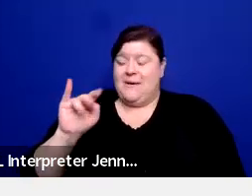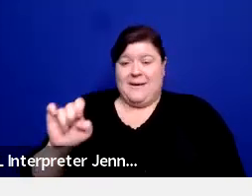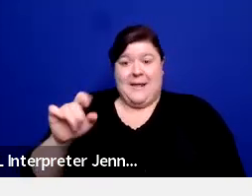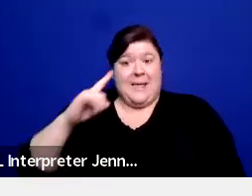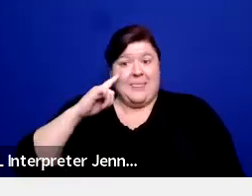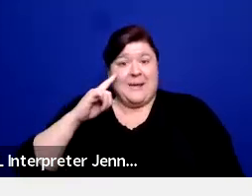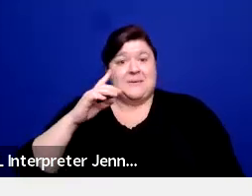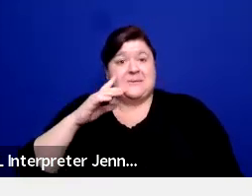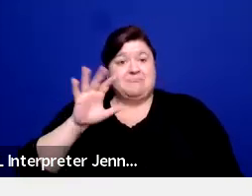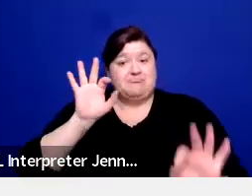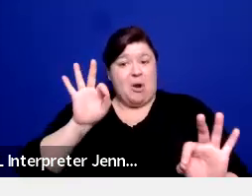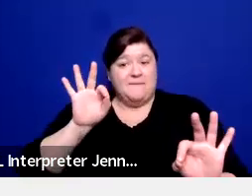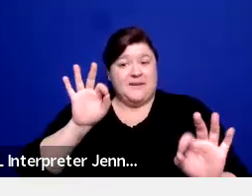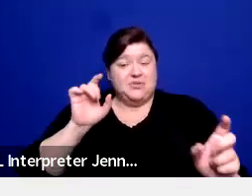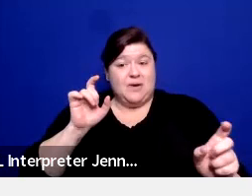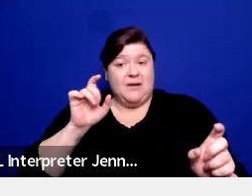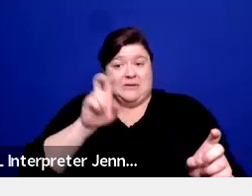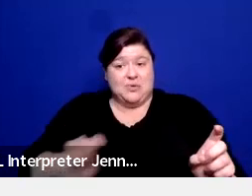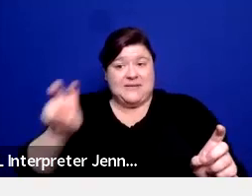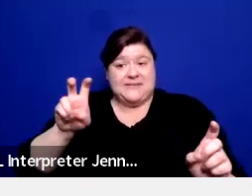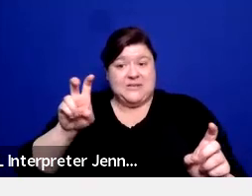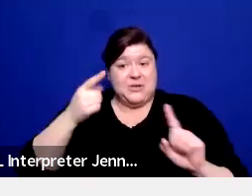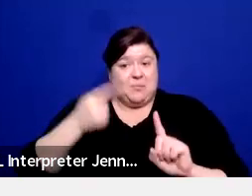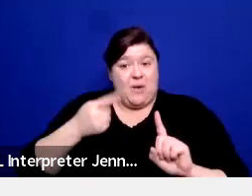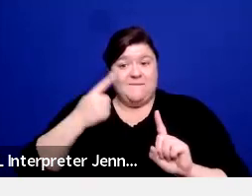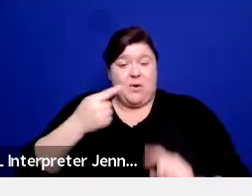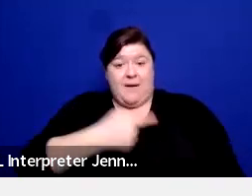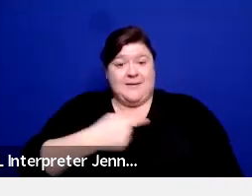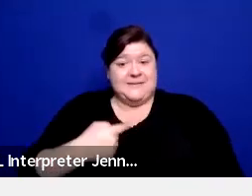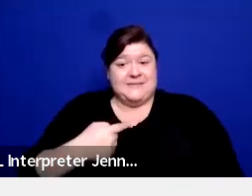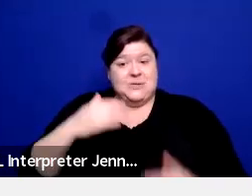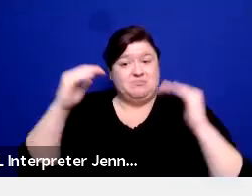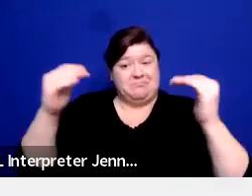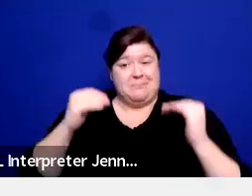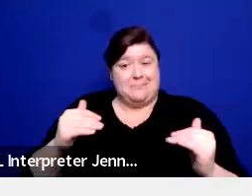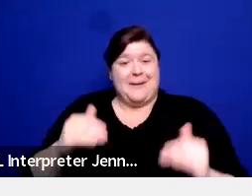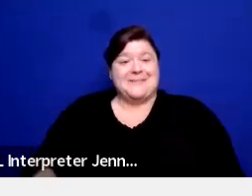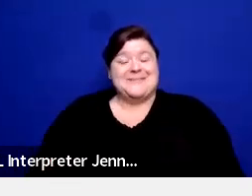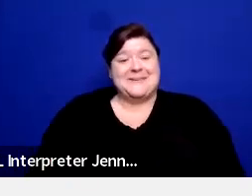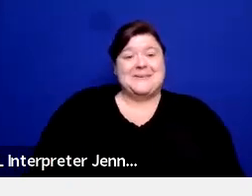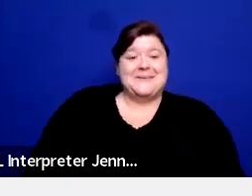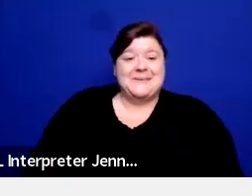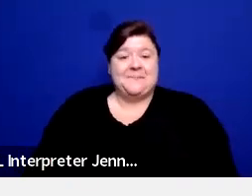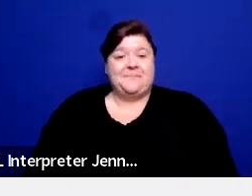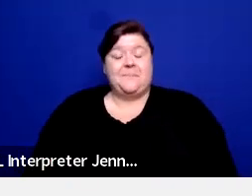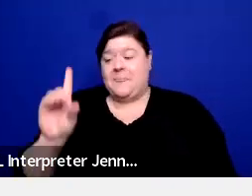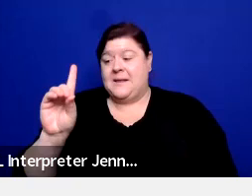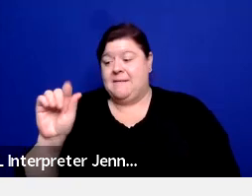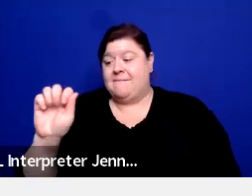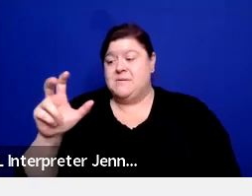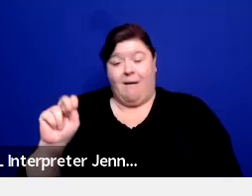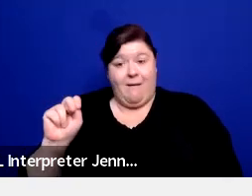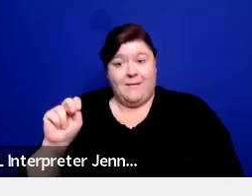perfect transition point for us also to move on to the next topic. Dawn, just want to give a